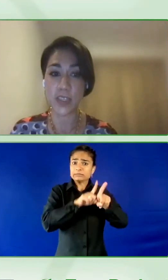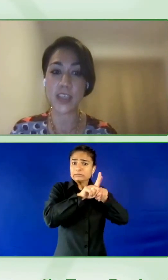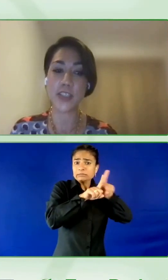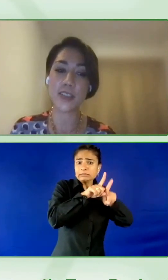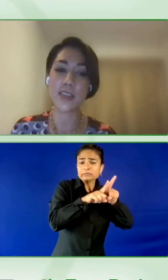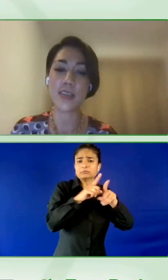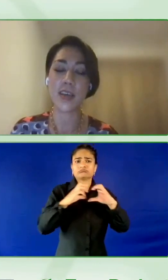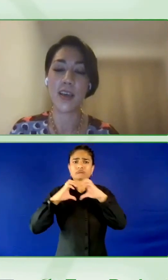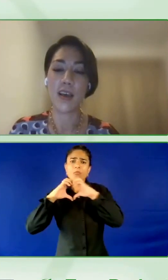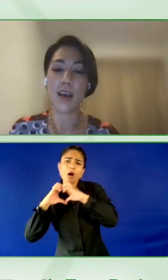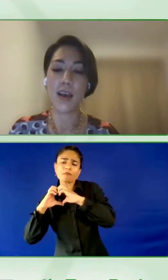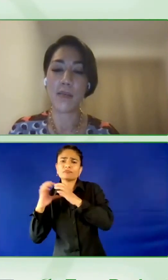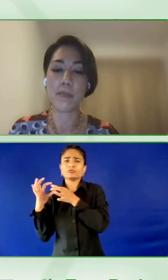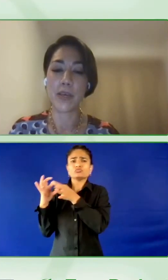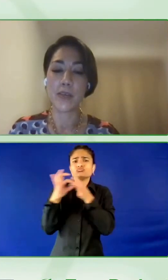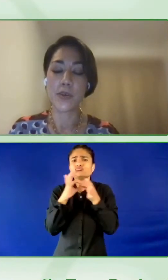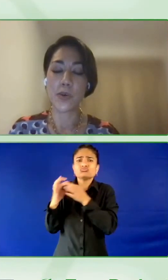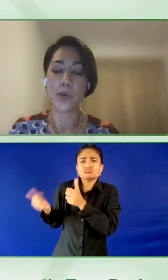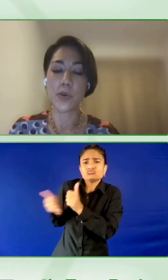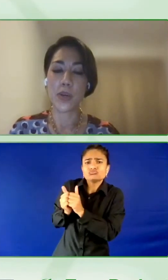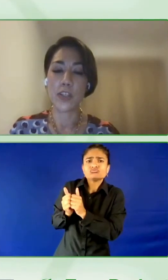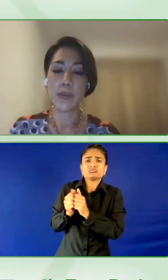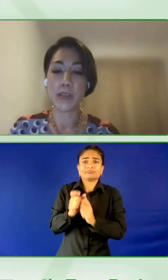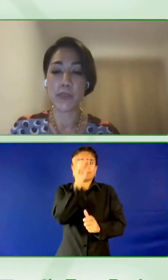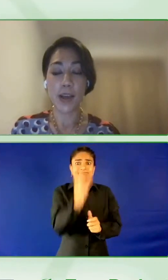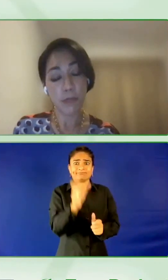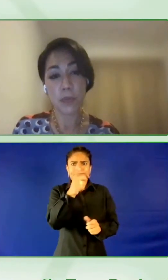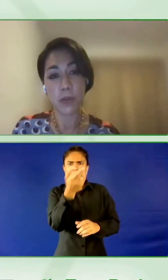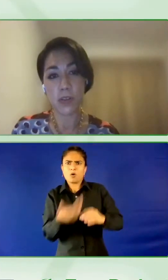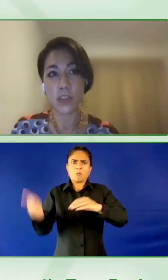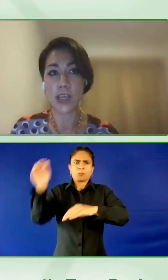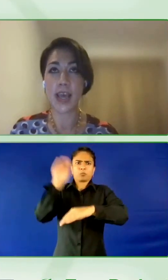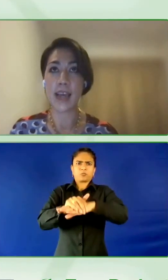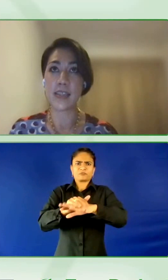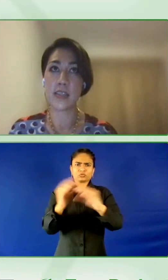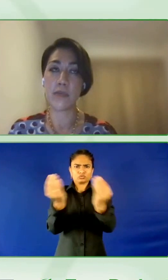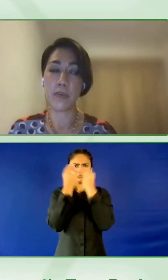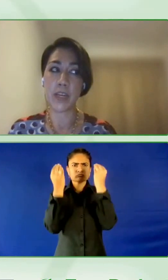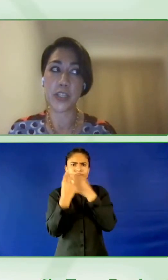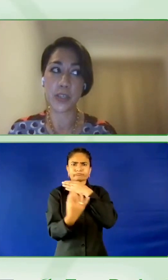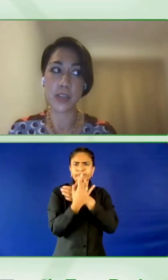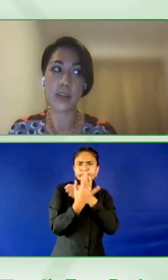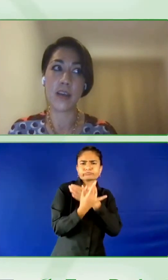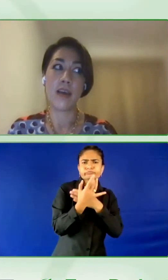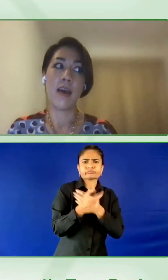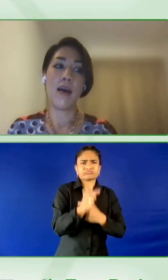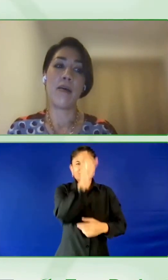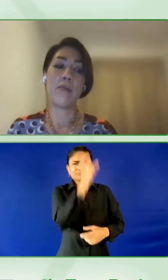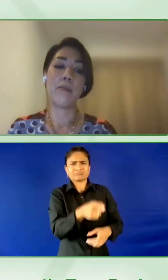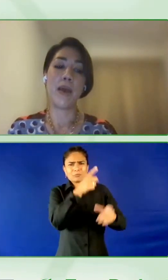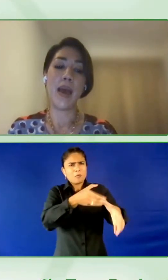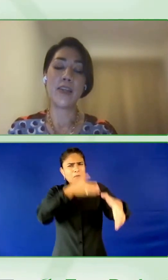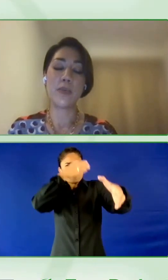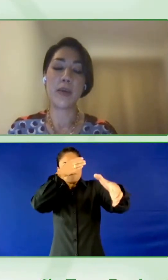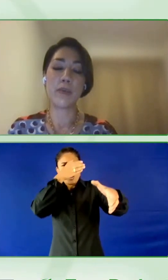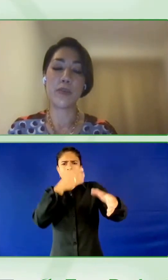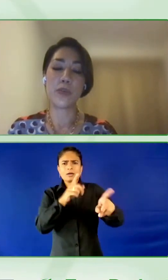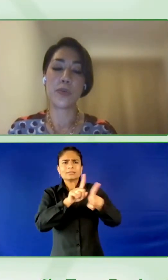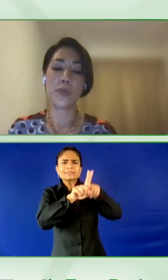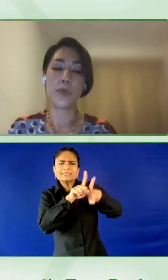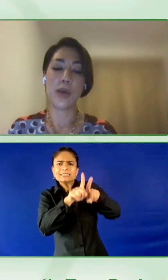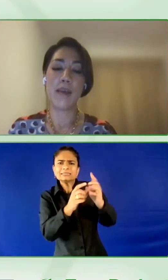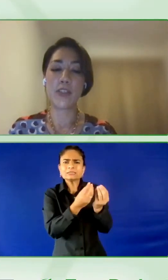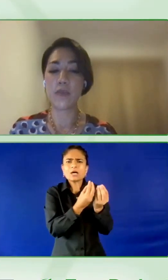these conversations. So to make them feel comfortable, to get access to information, and to be